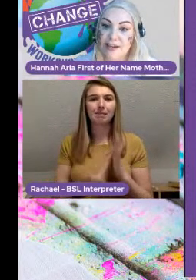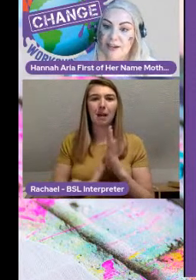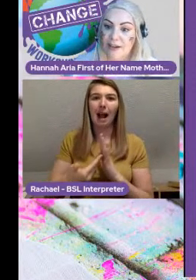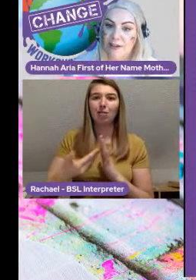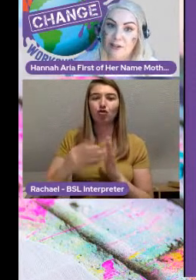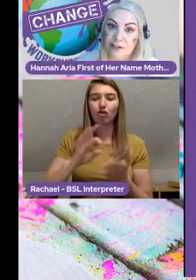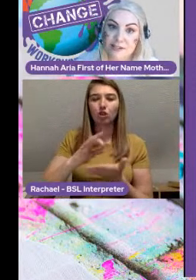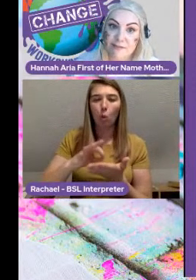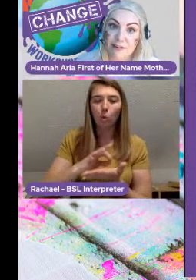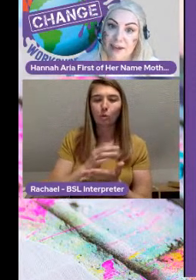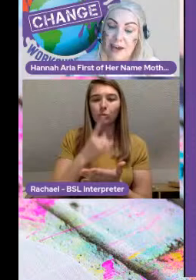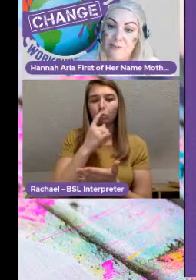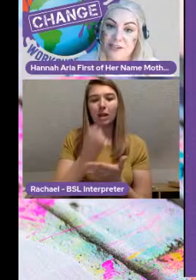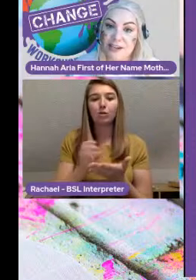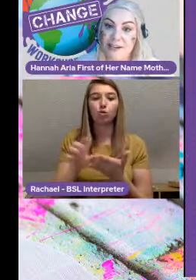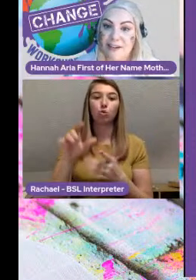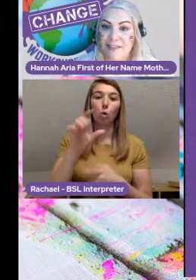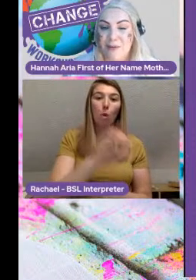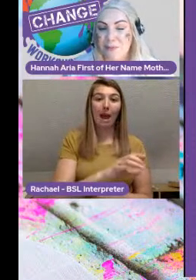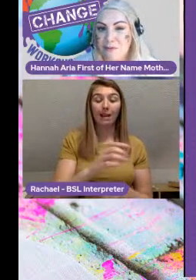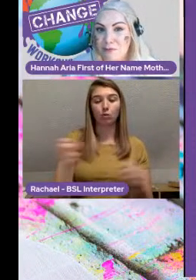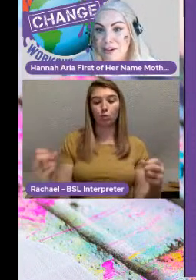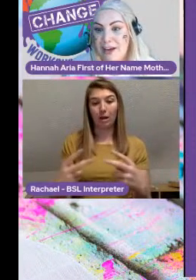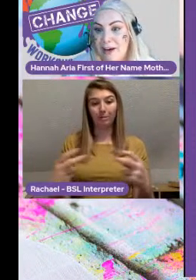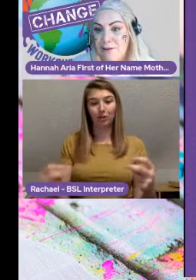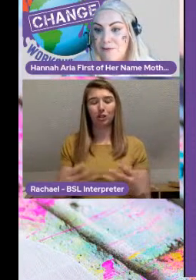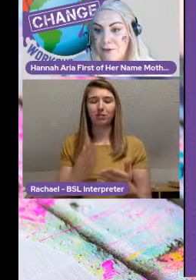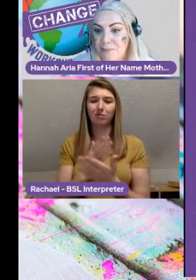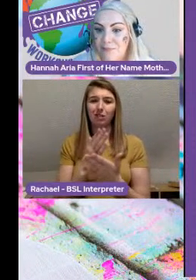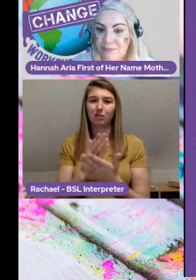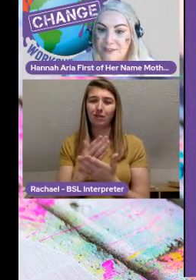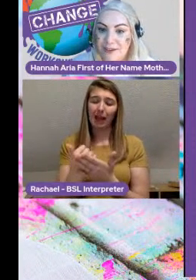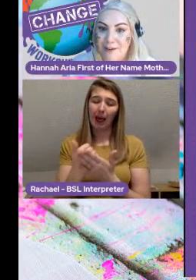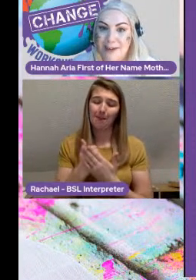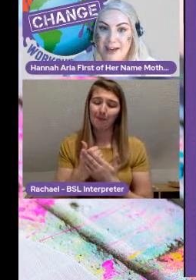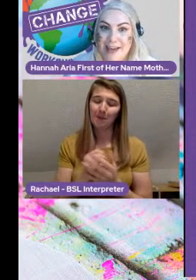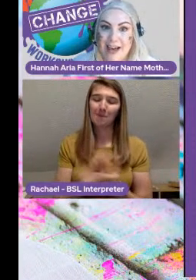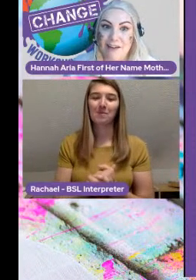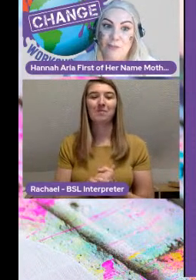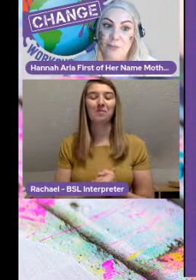the inclusive live captioning. That would be really helpful.